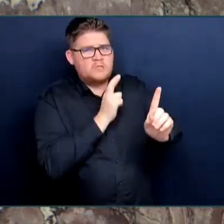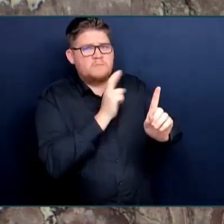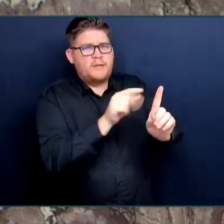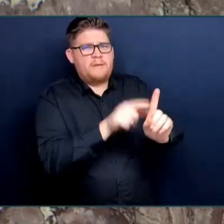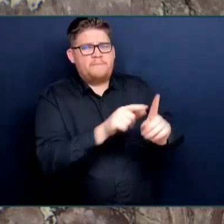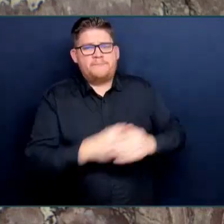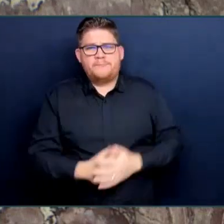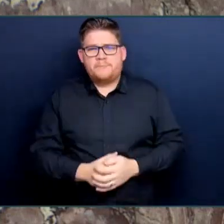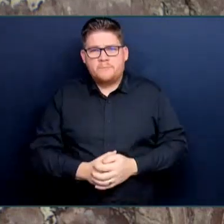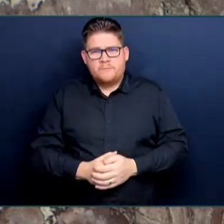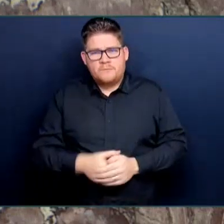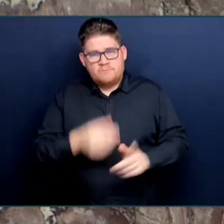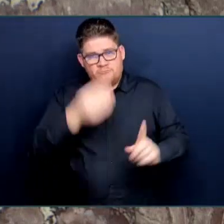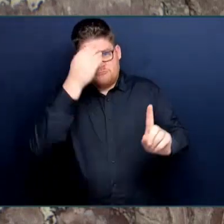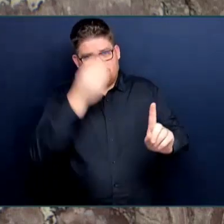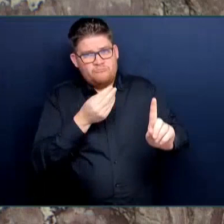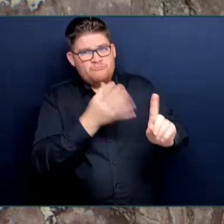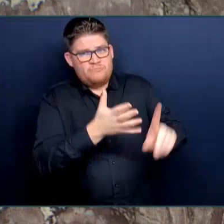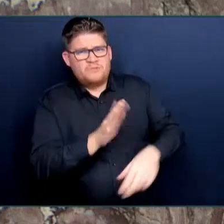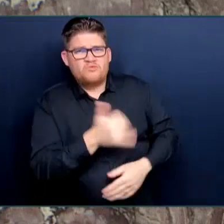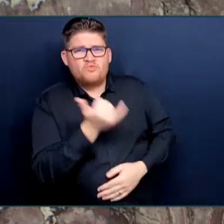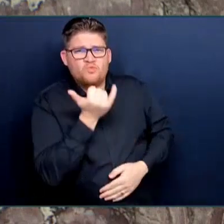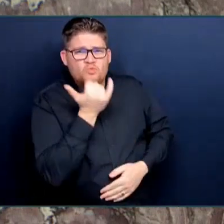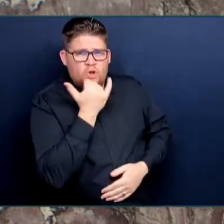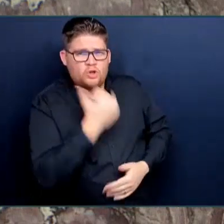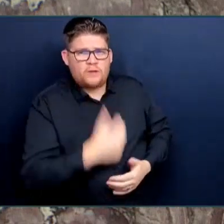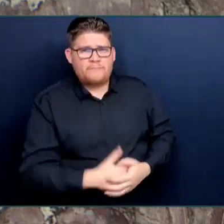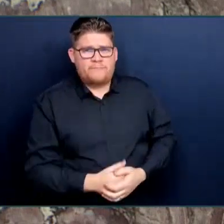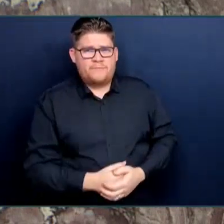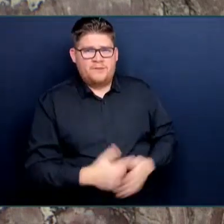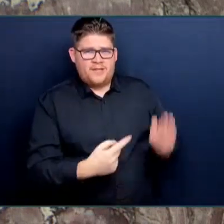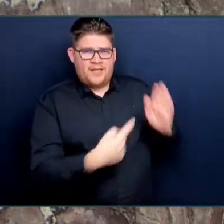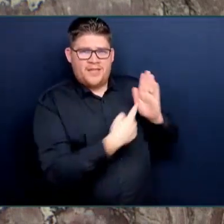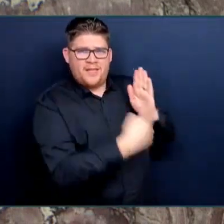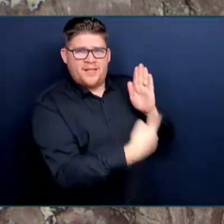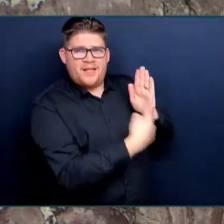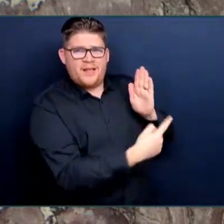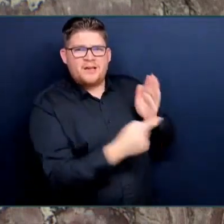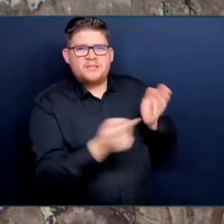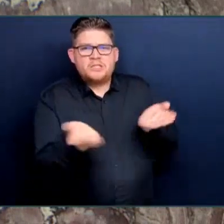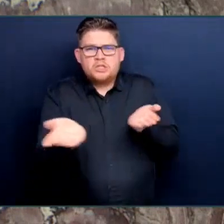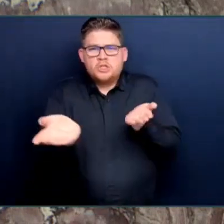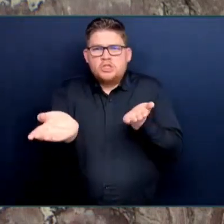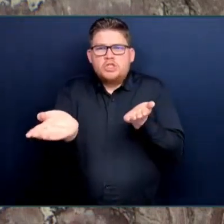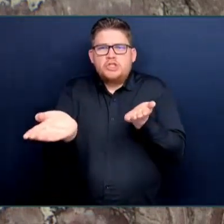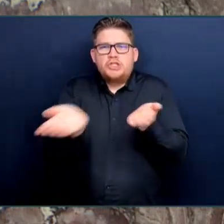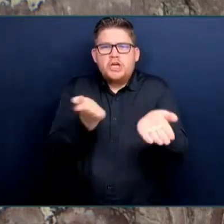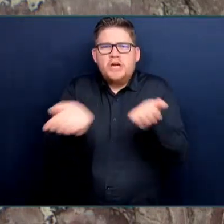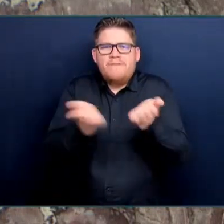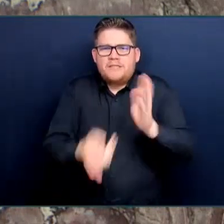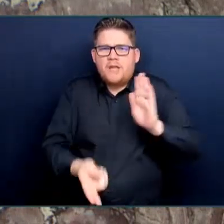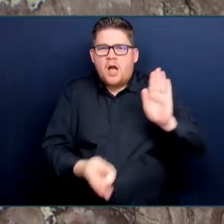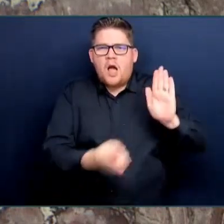mistaken. That is about the service contract. That is not about the collective agreements or